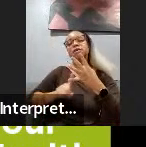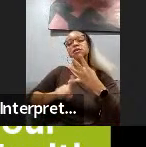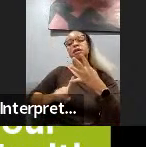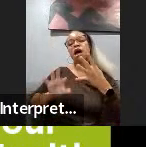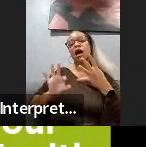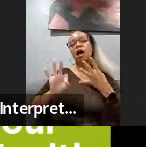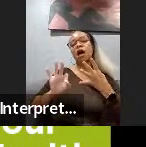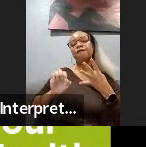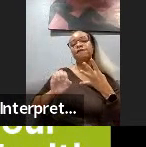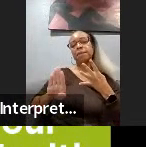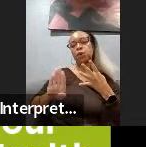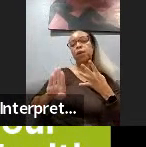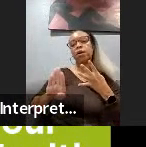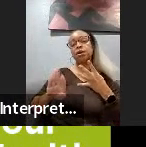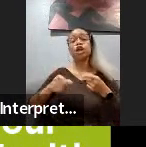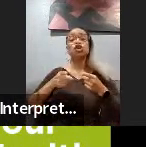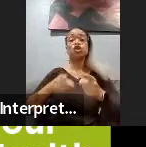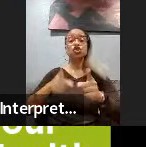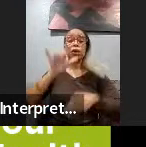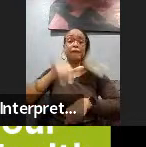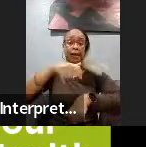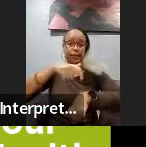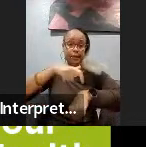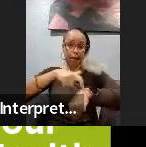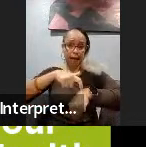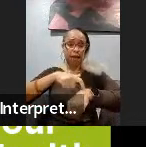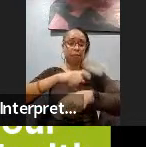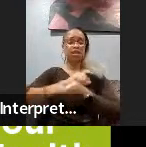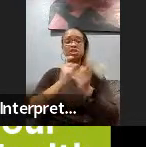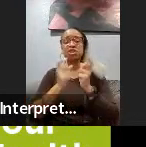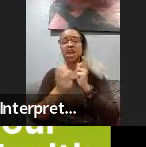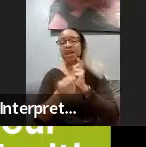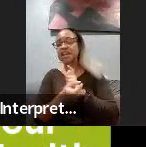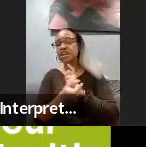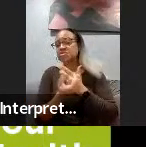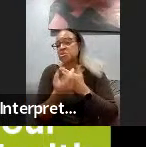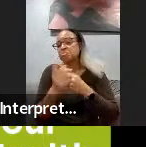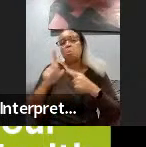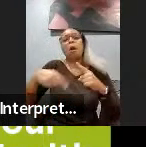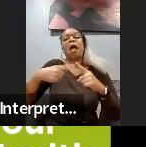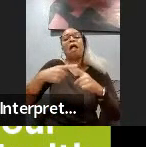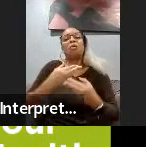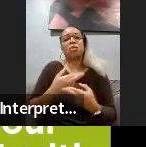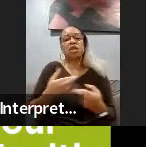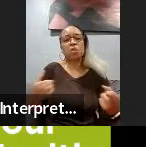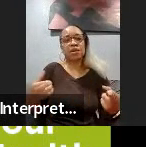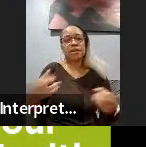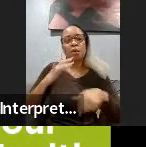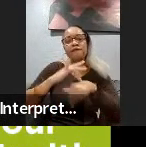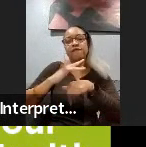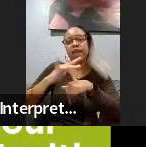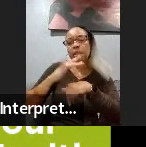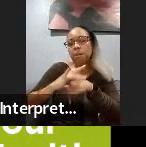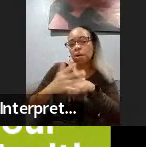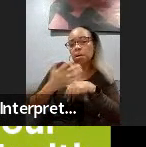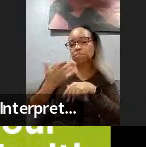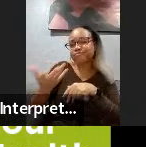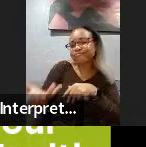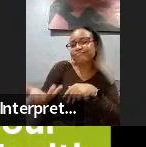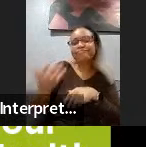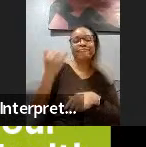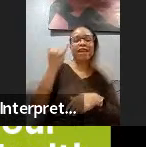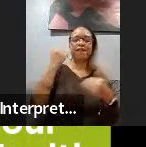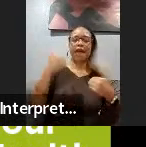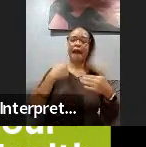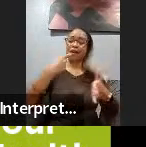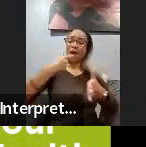that time, there's a change in when the resources are available, if they come with a cost,